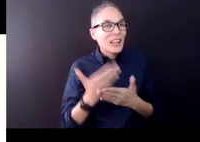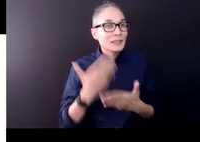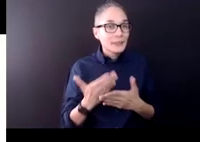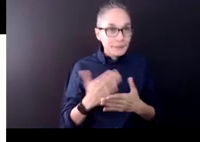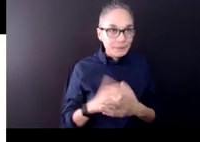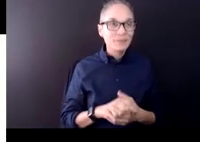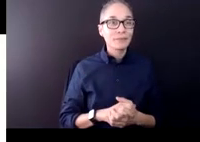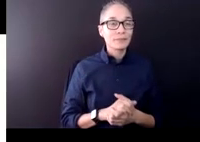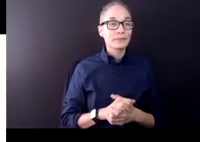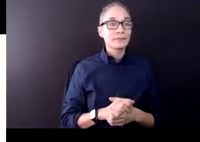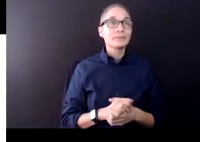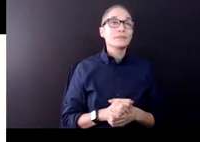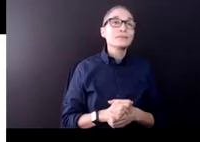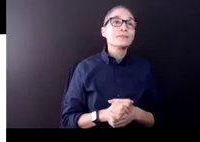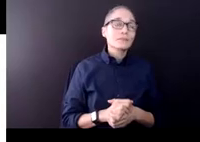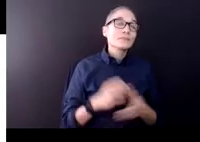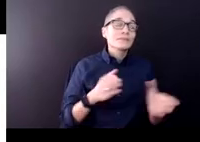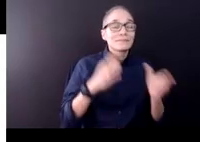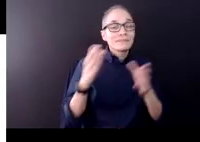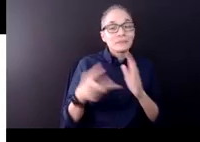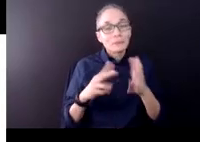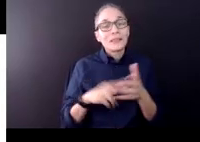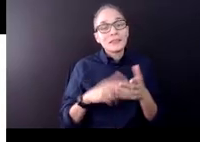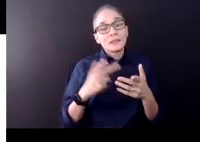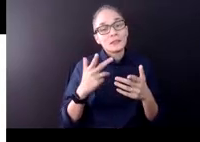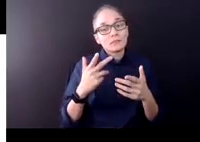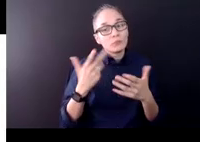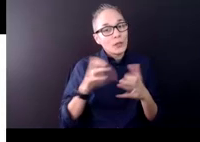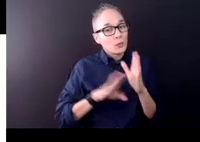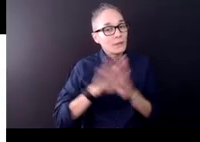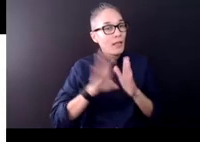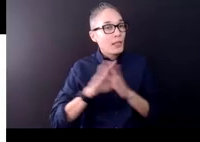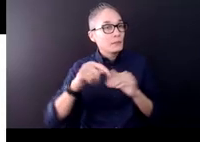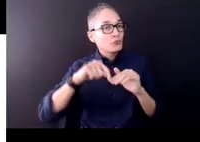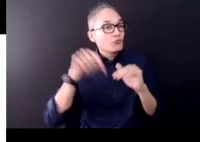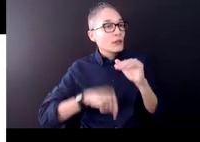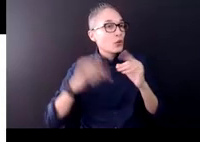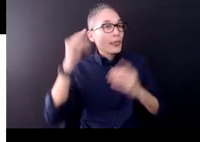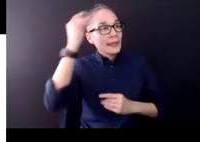And this is, of course, developing critical thinking, verifying responses.